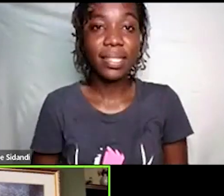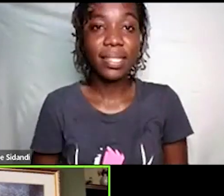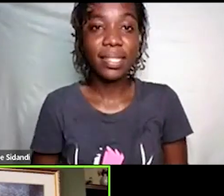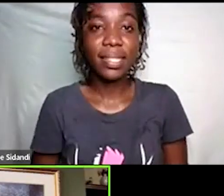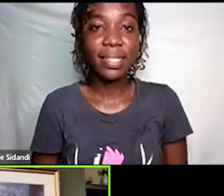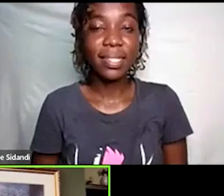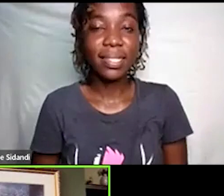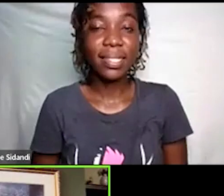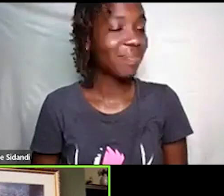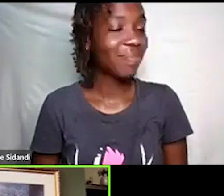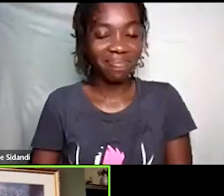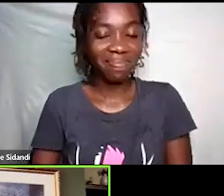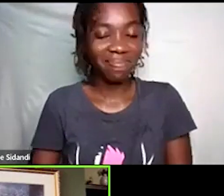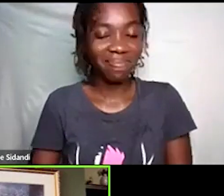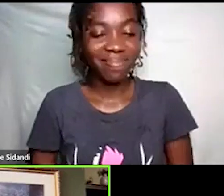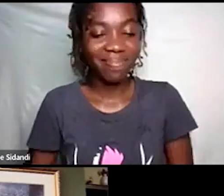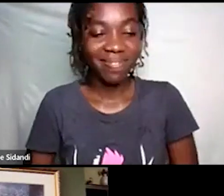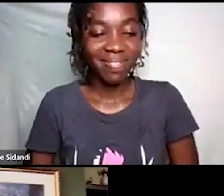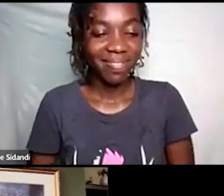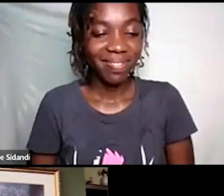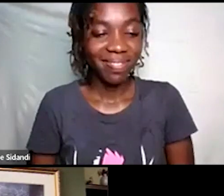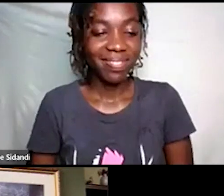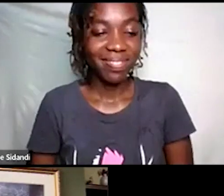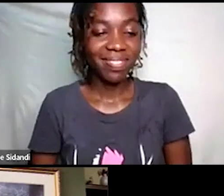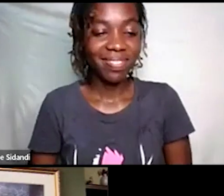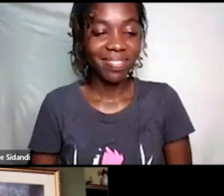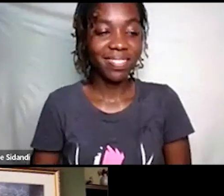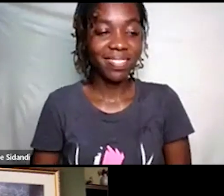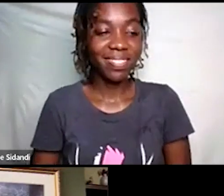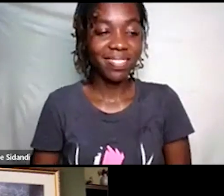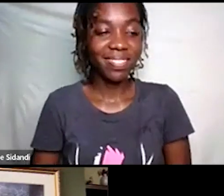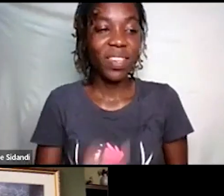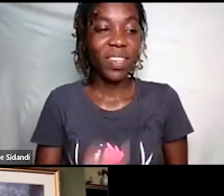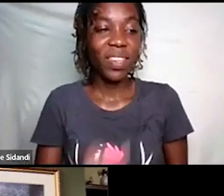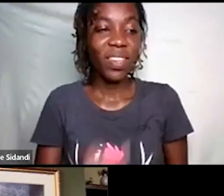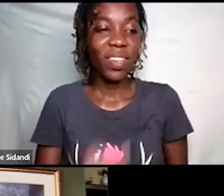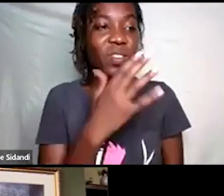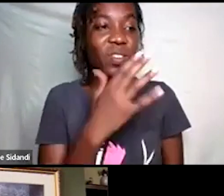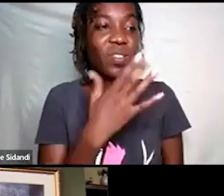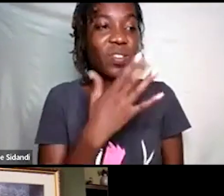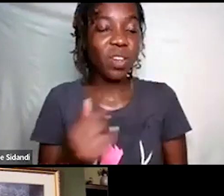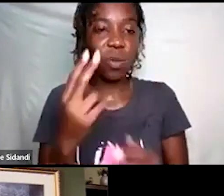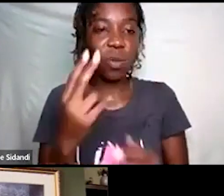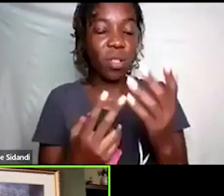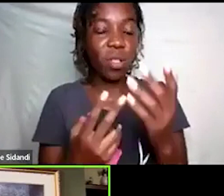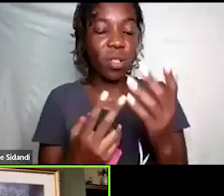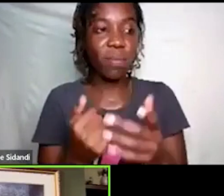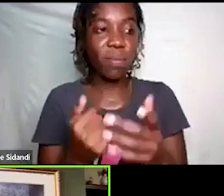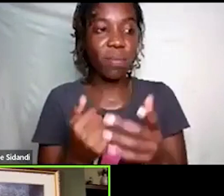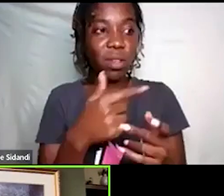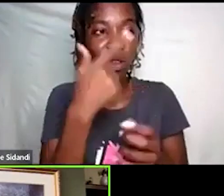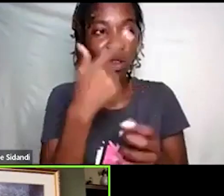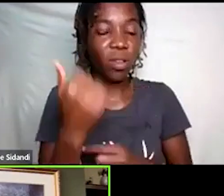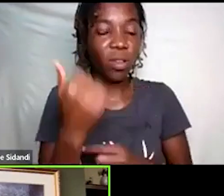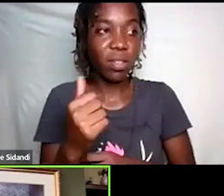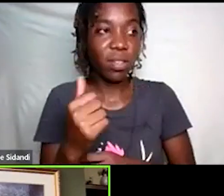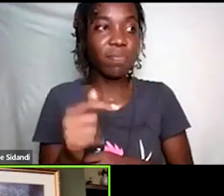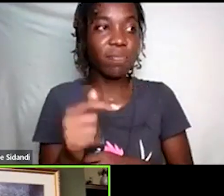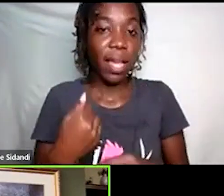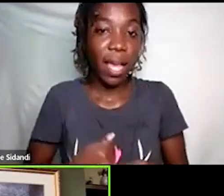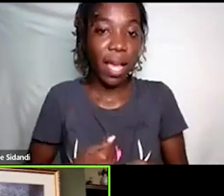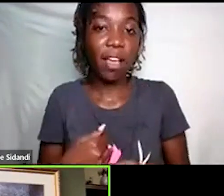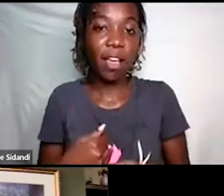I don't really want to take sides because there are the pros and the cons. Yes. And